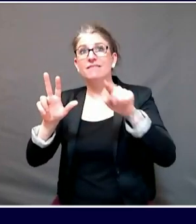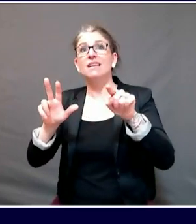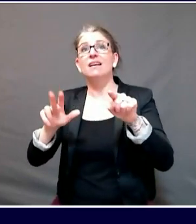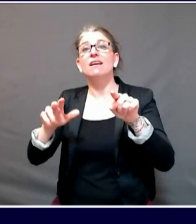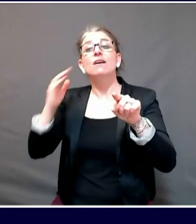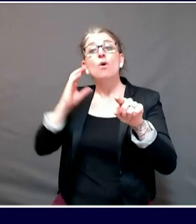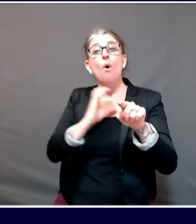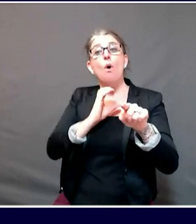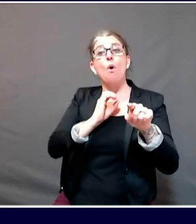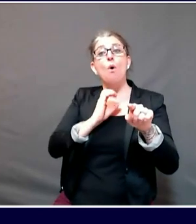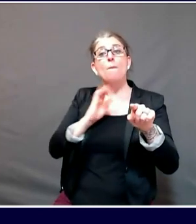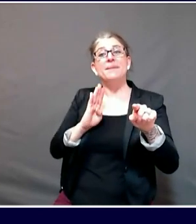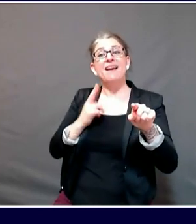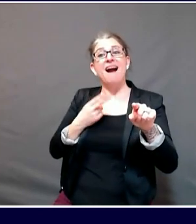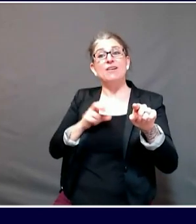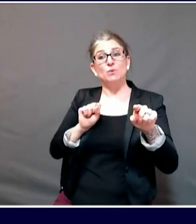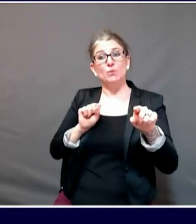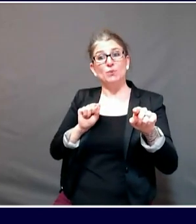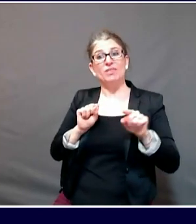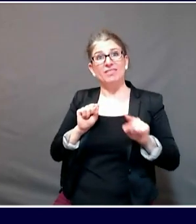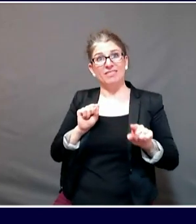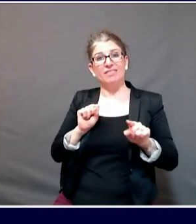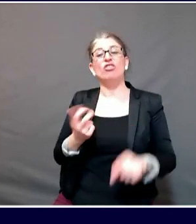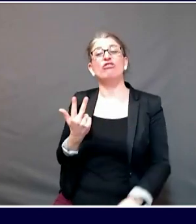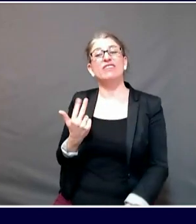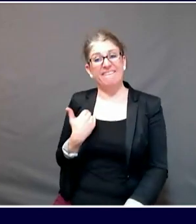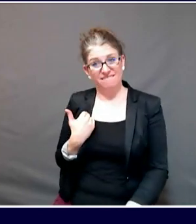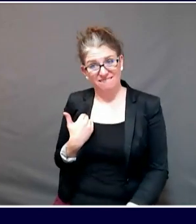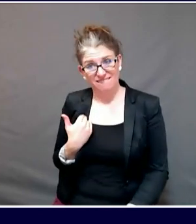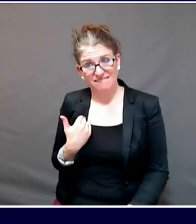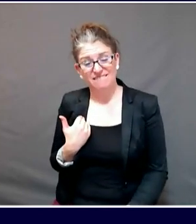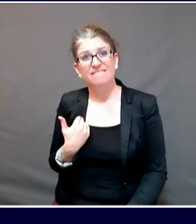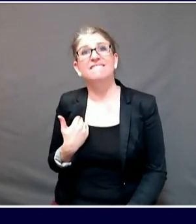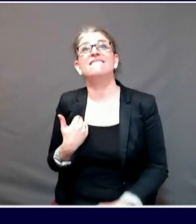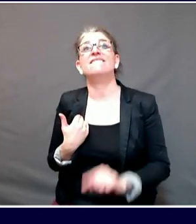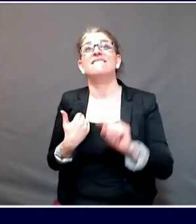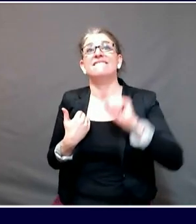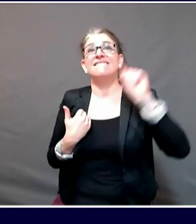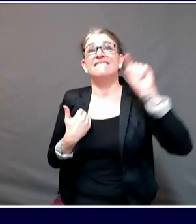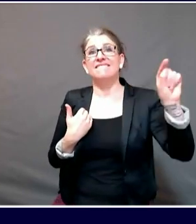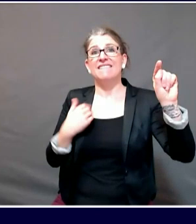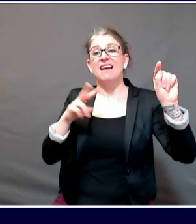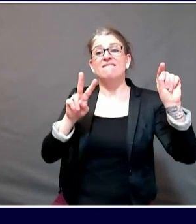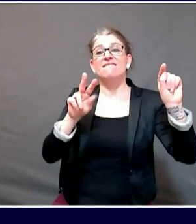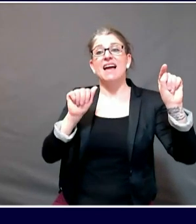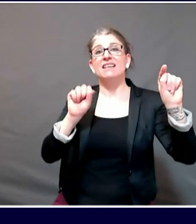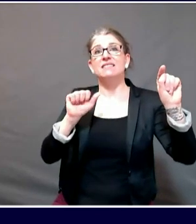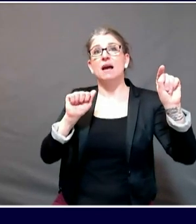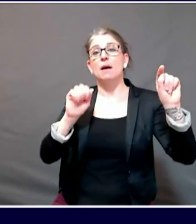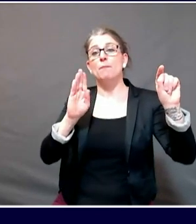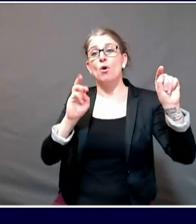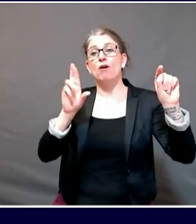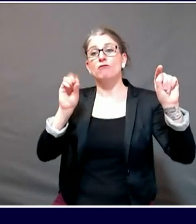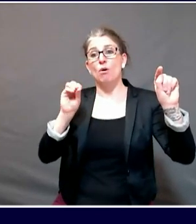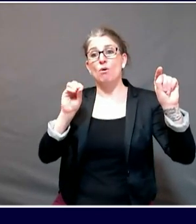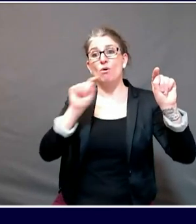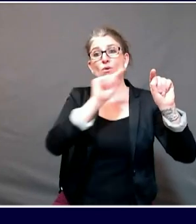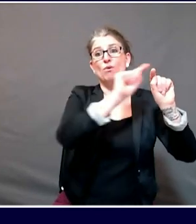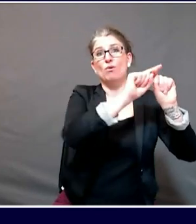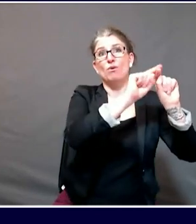School with 3 cases and Ross Manor with 4 cases. Turning next to